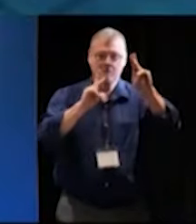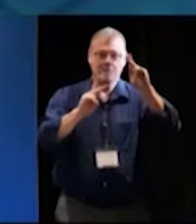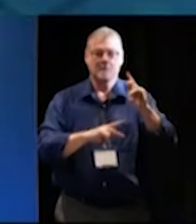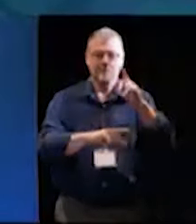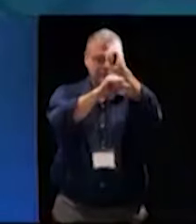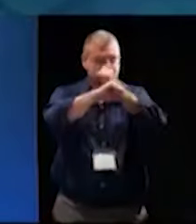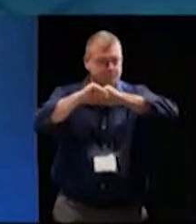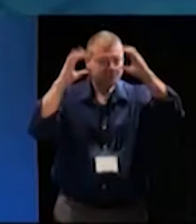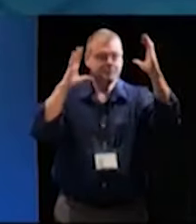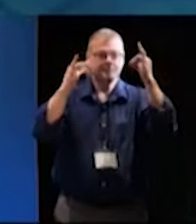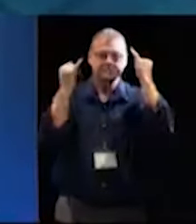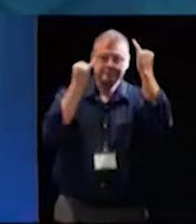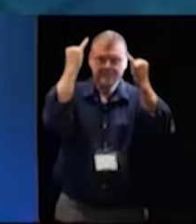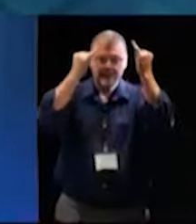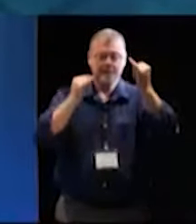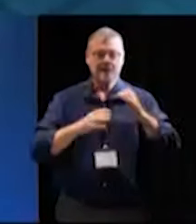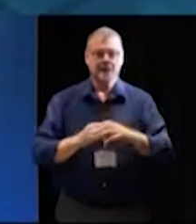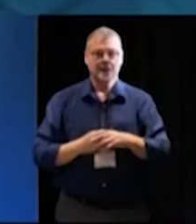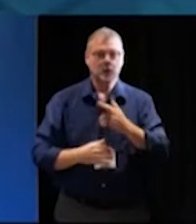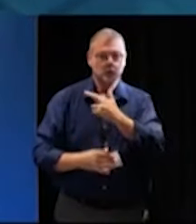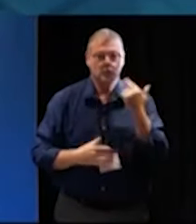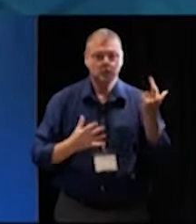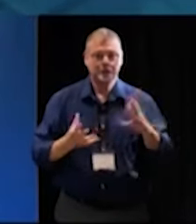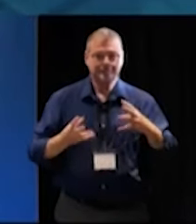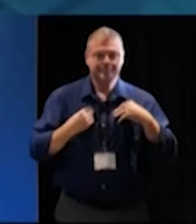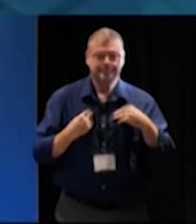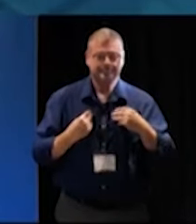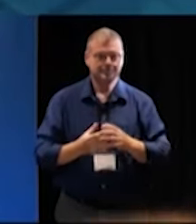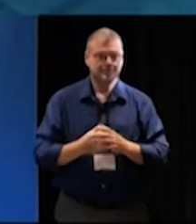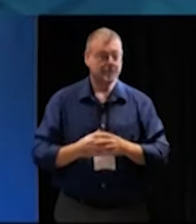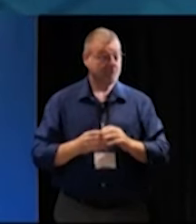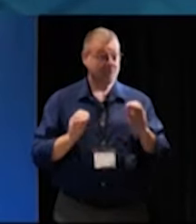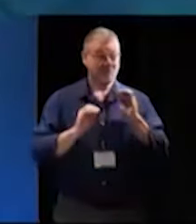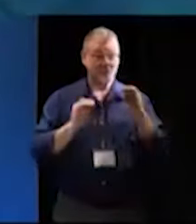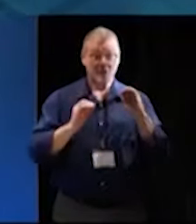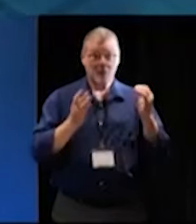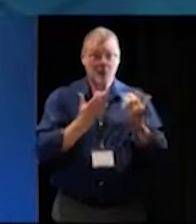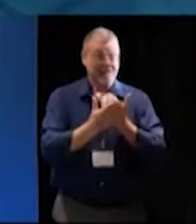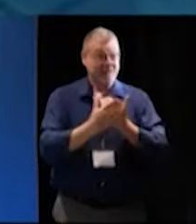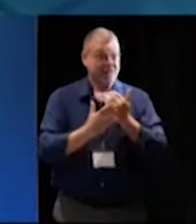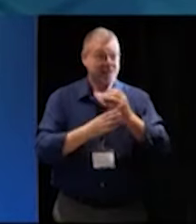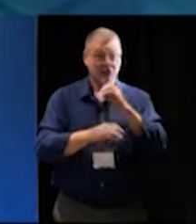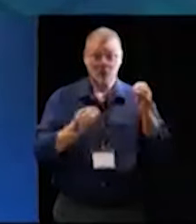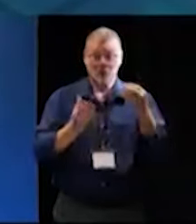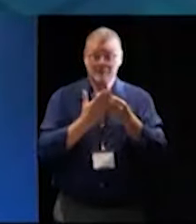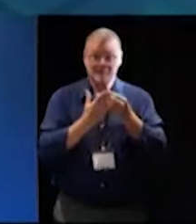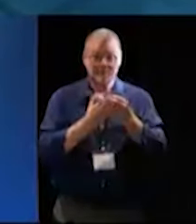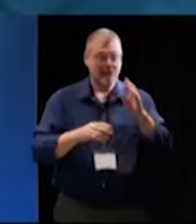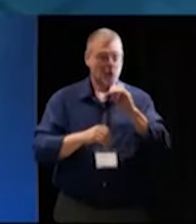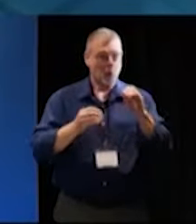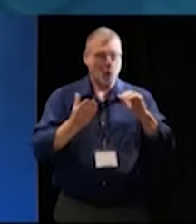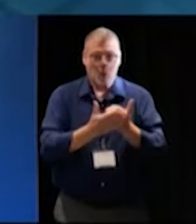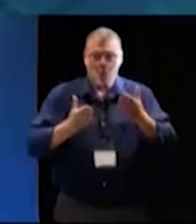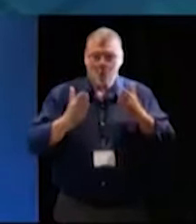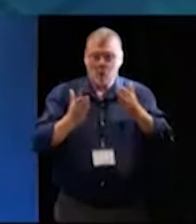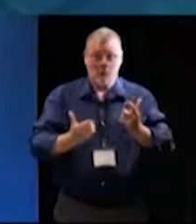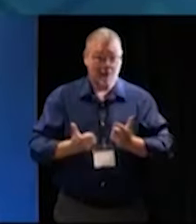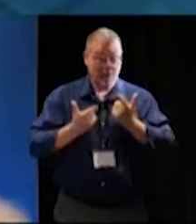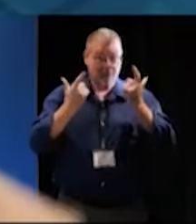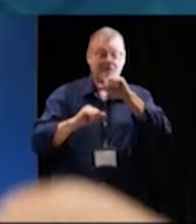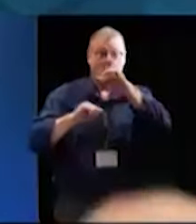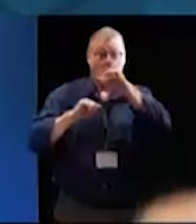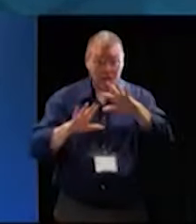takers. And when you think about it, there's no modern tech industry. There's no financial industry. There's no modern way of life at all